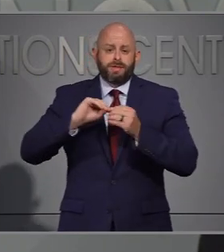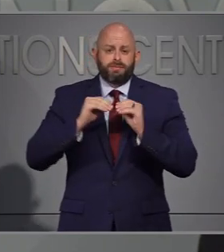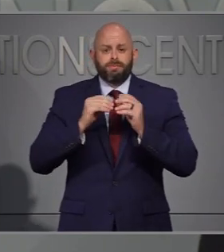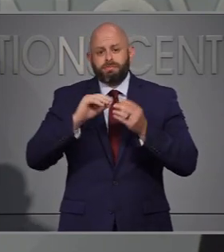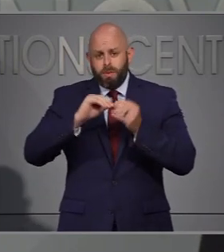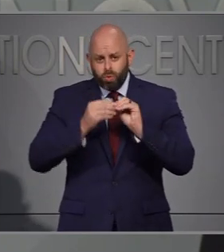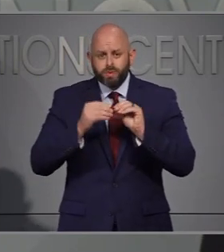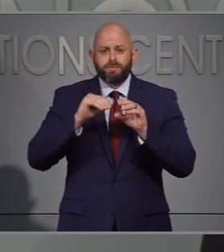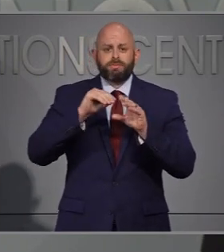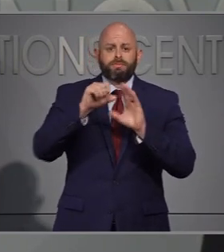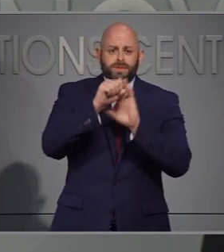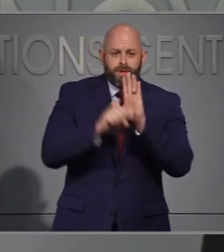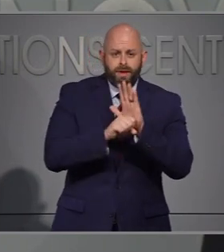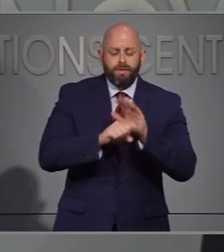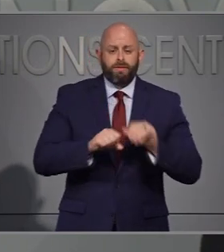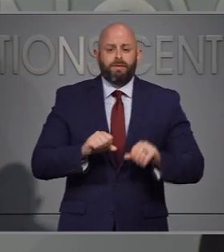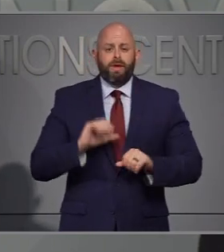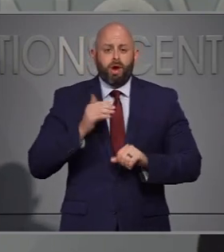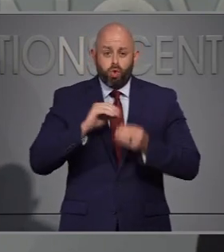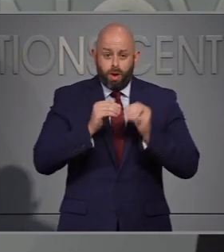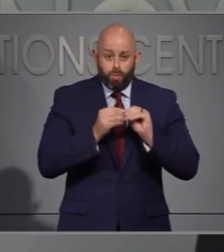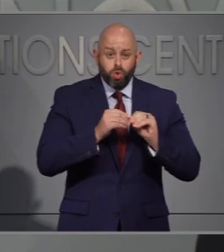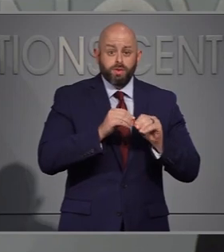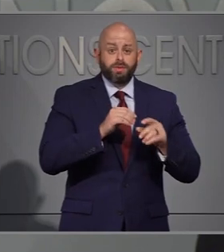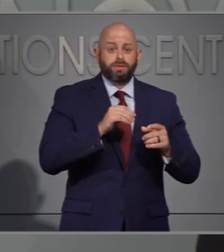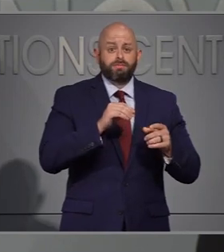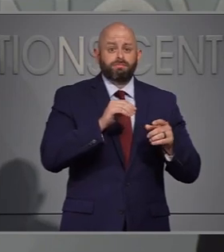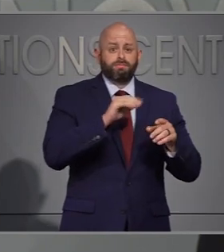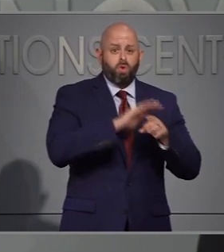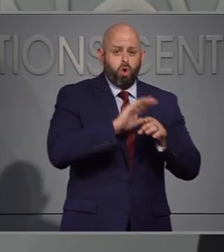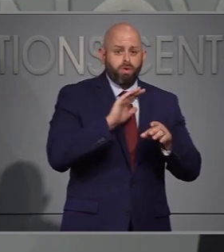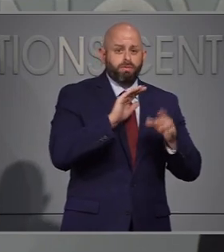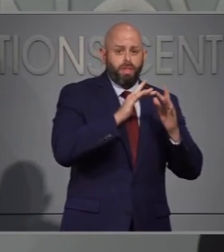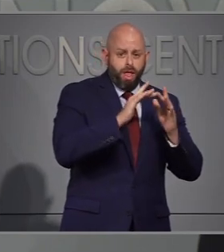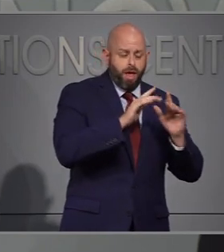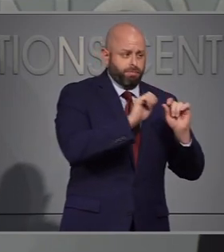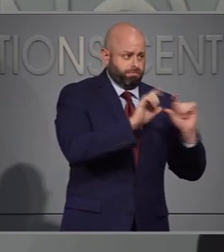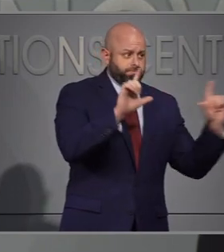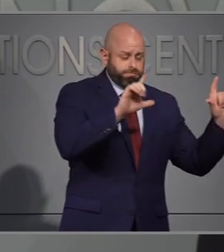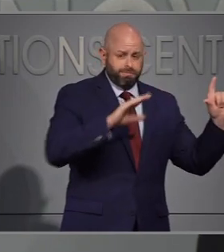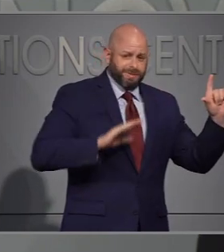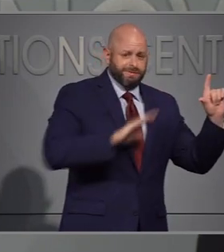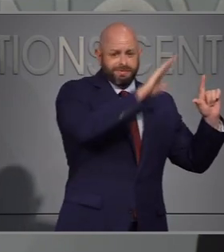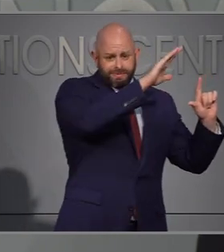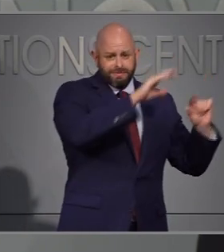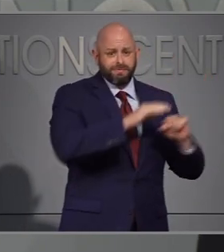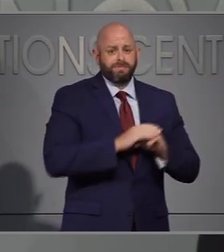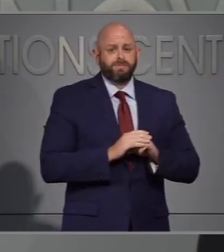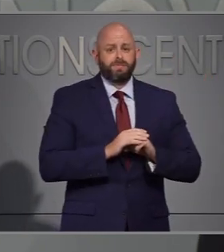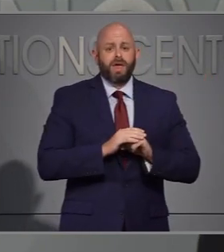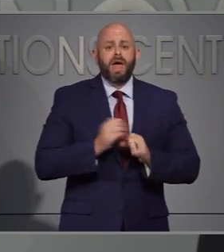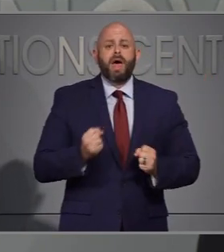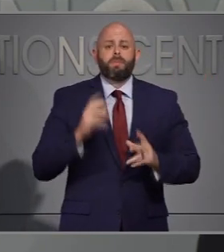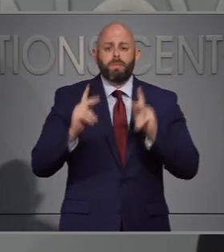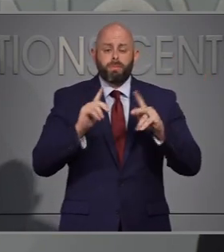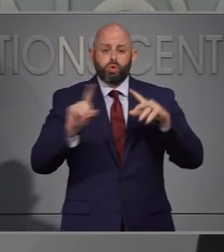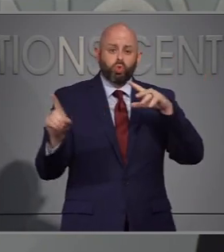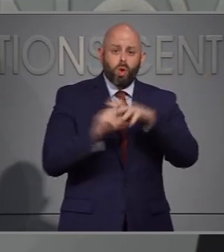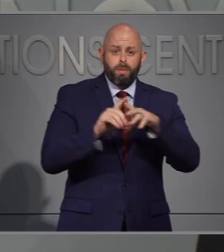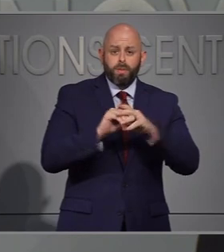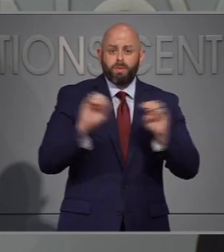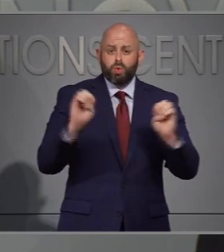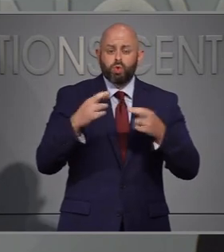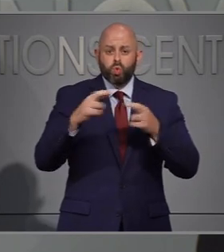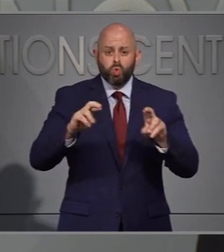look at and are on our dashboard are moving in the wrong direction. The percent of emergency room visits for COVID-like illness is trending upward